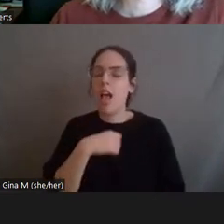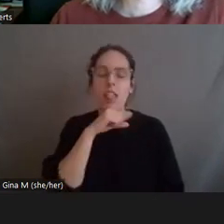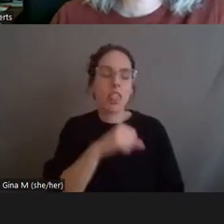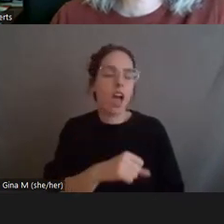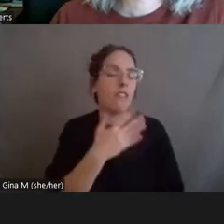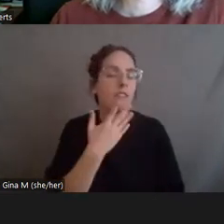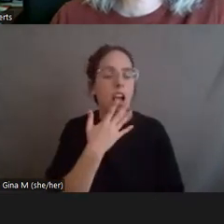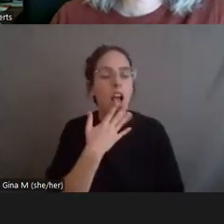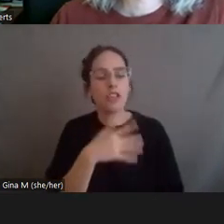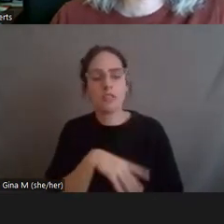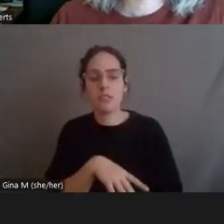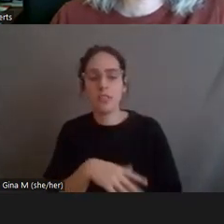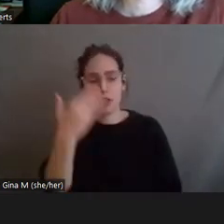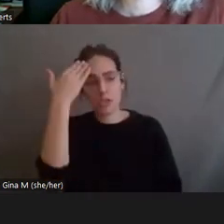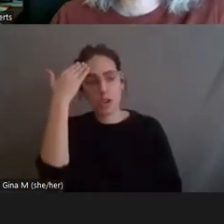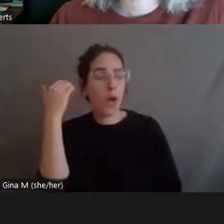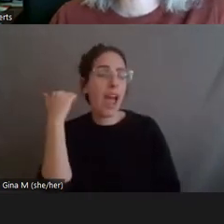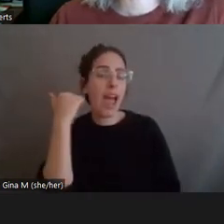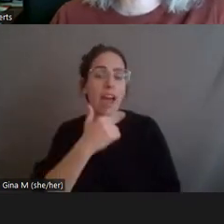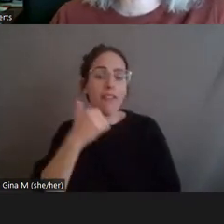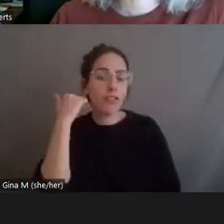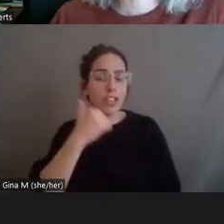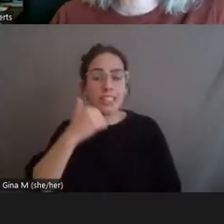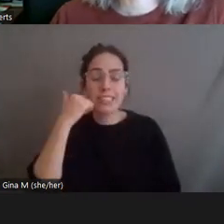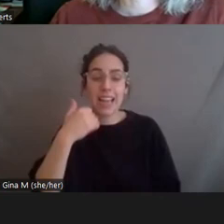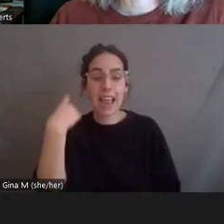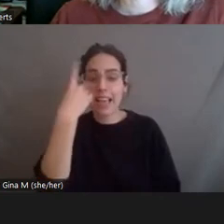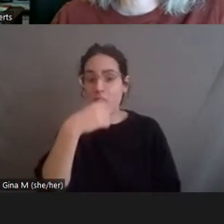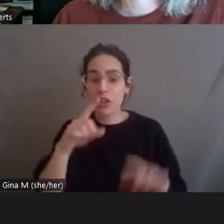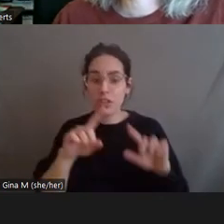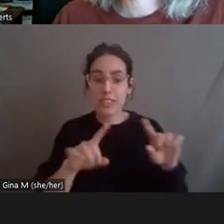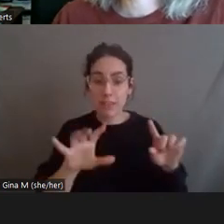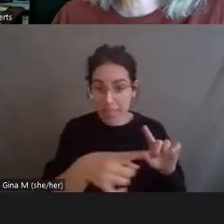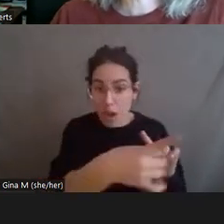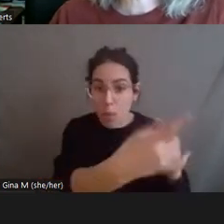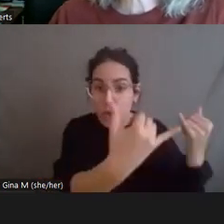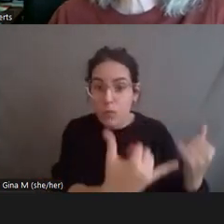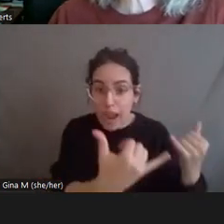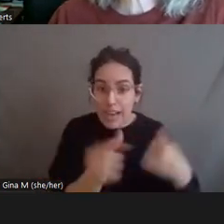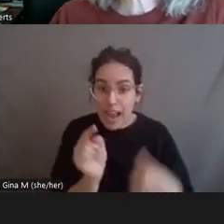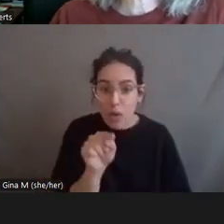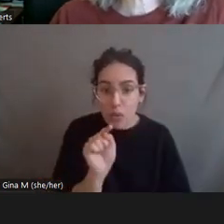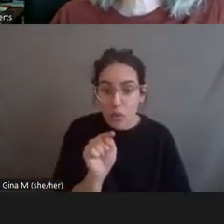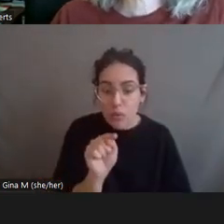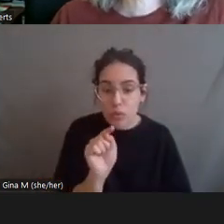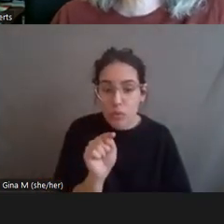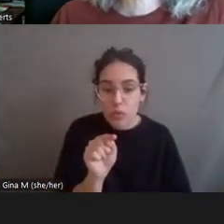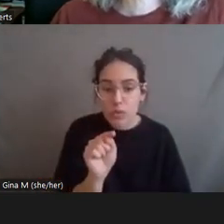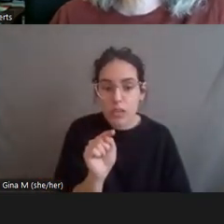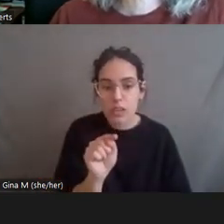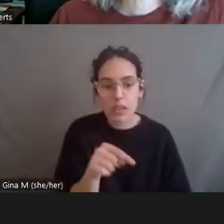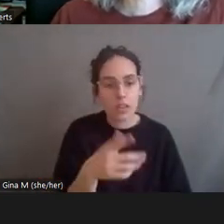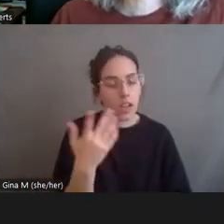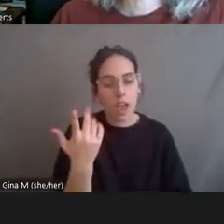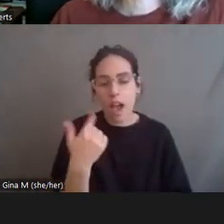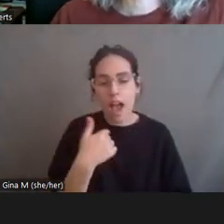day is different. The one that you're showing right now, I